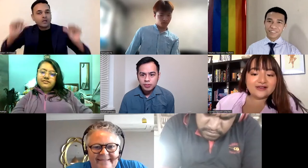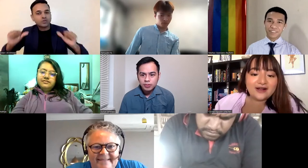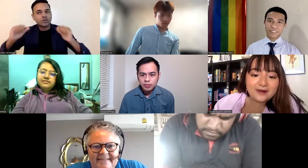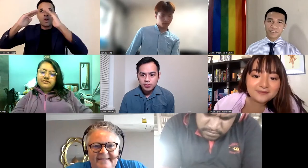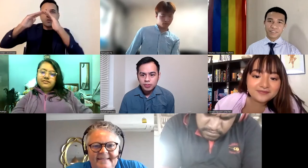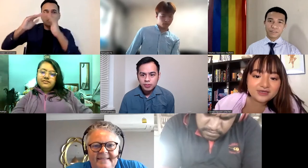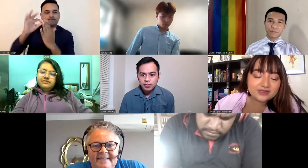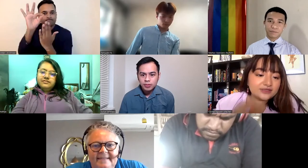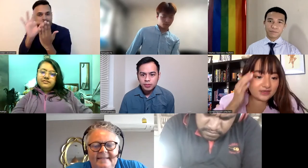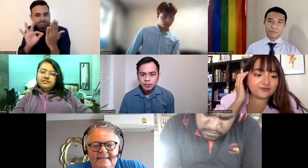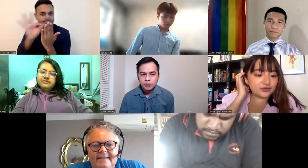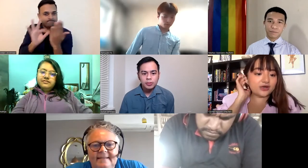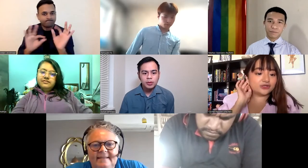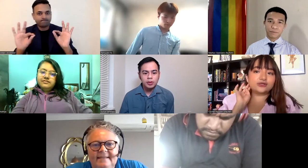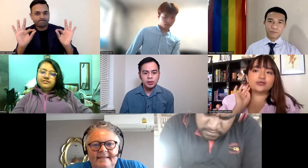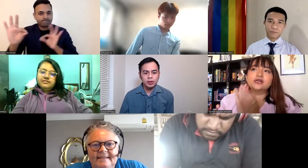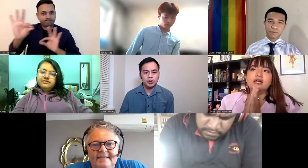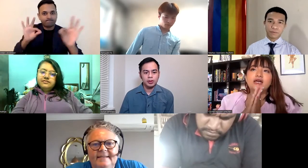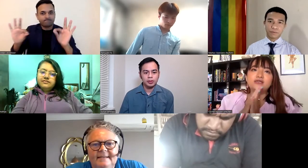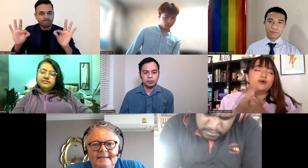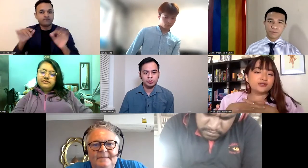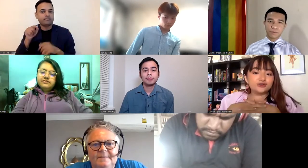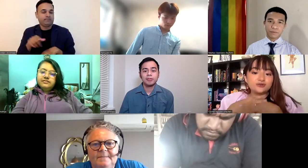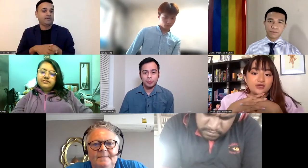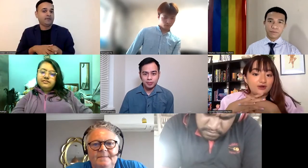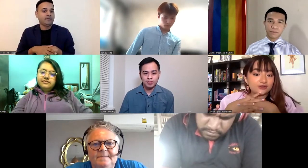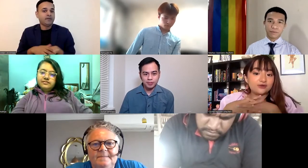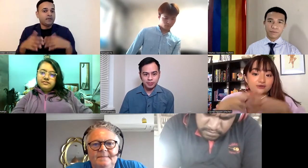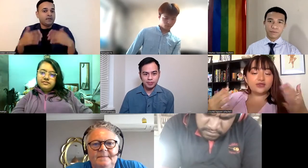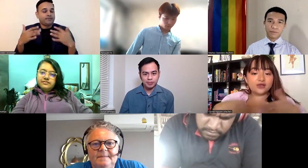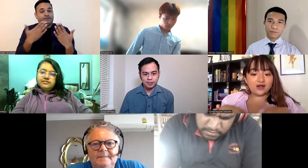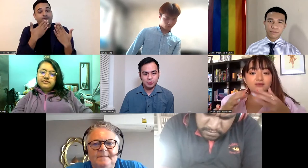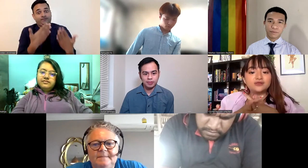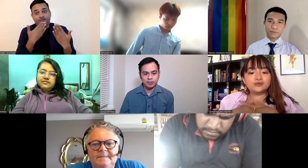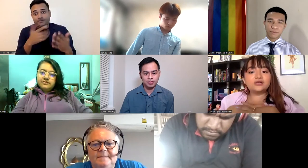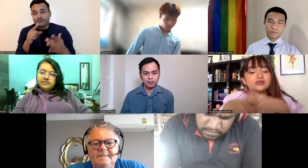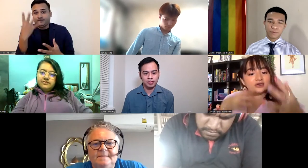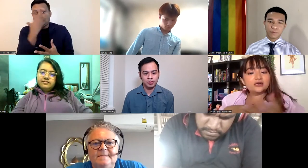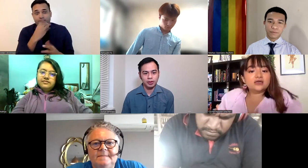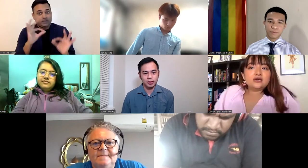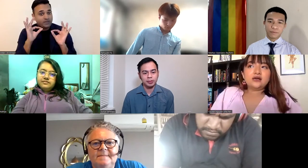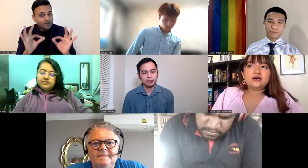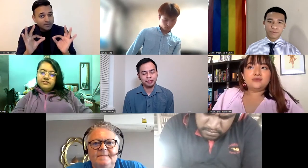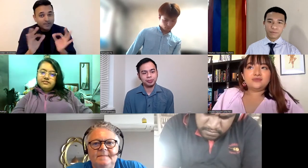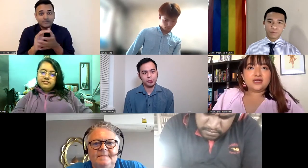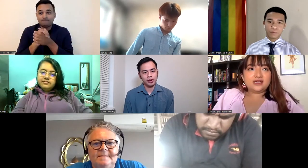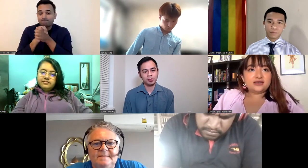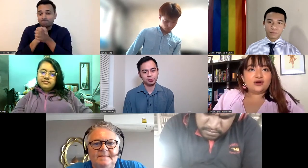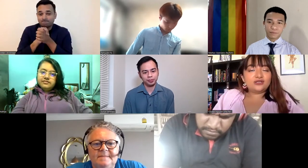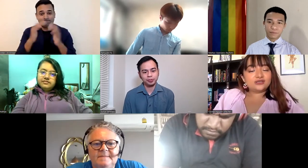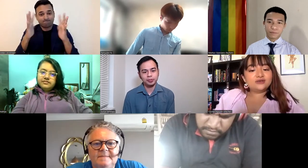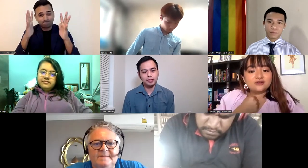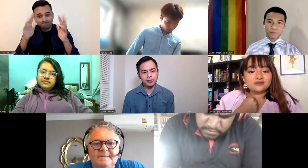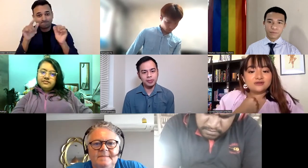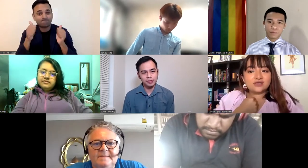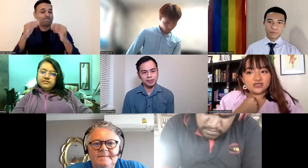right? It is the infrastructure and the onus should be also in the governmental and settings and not